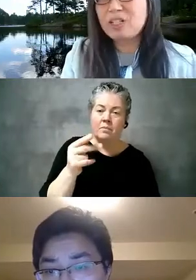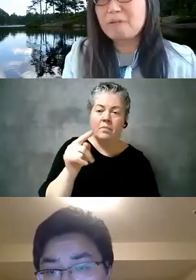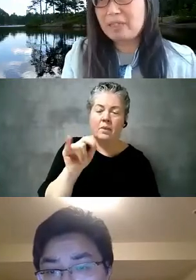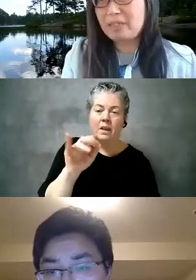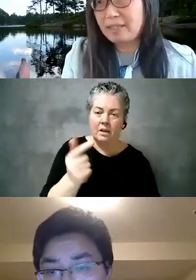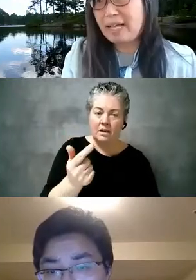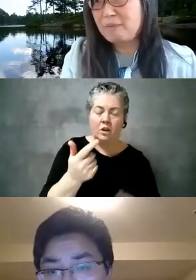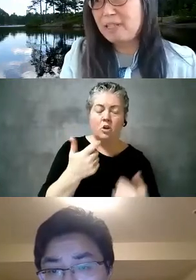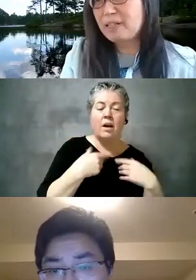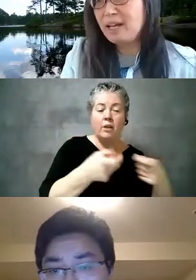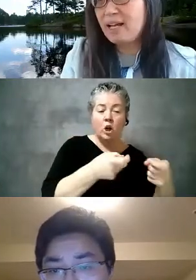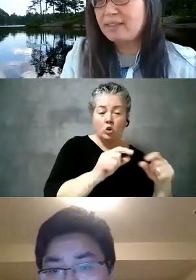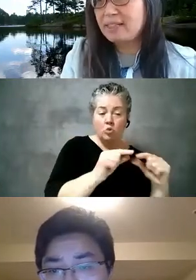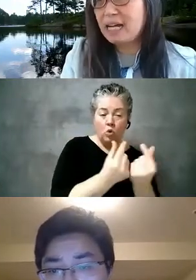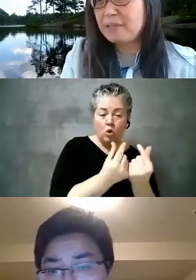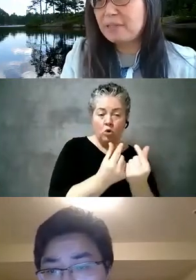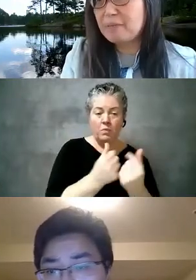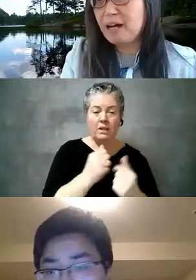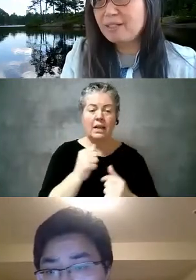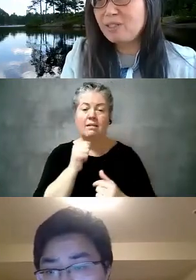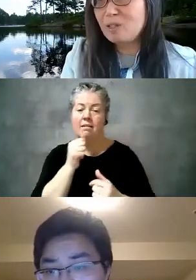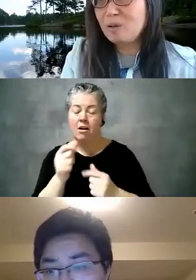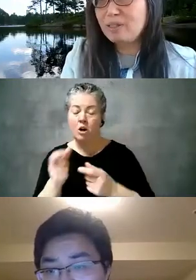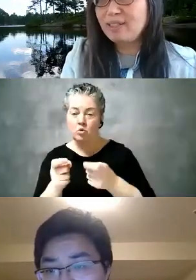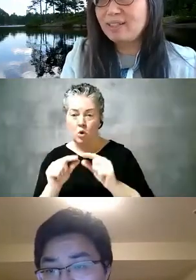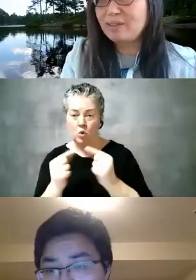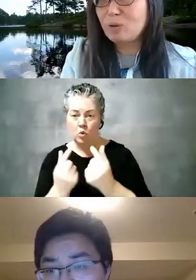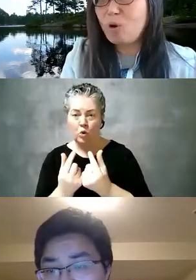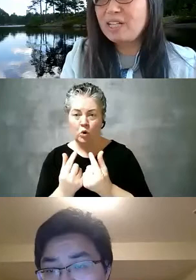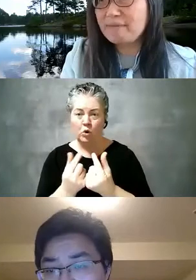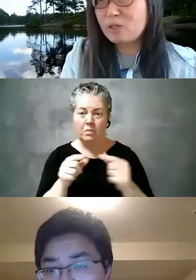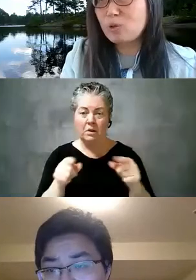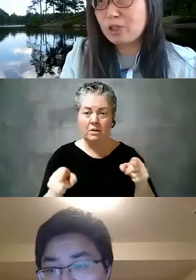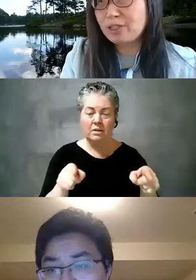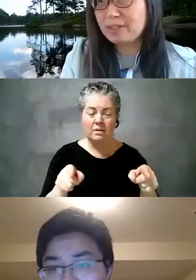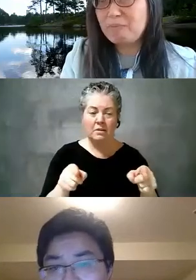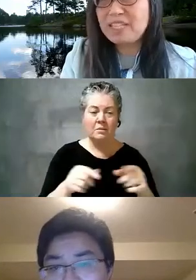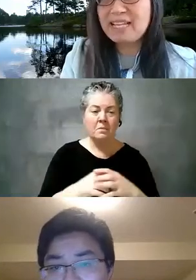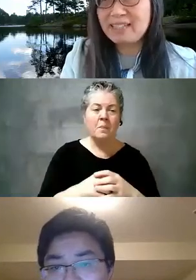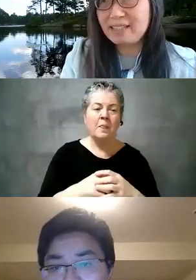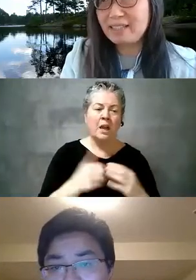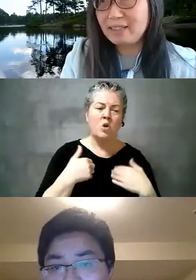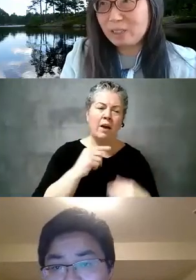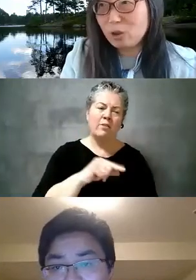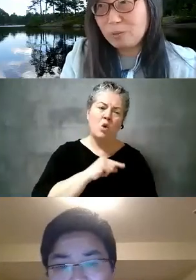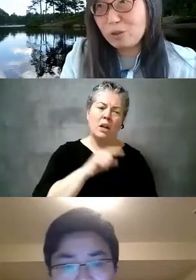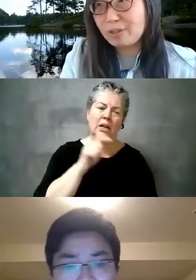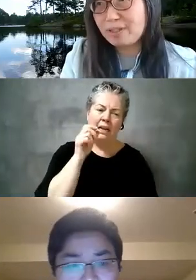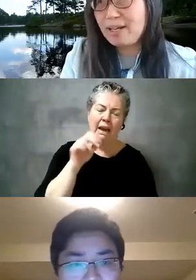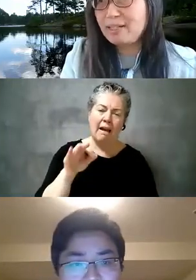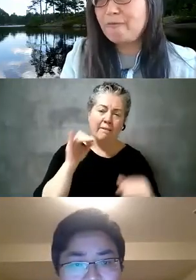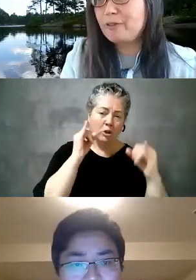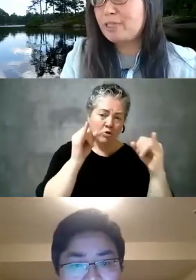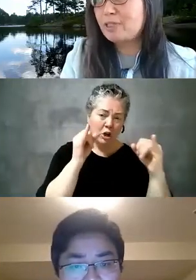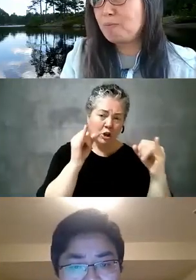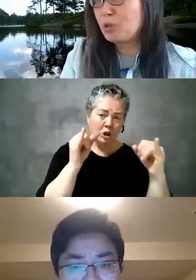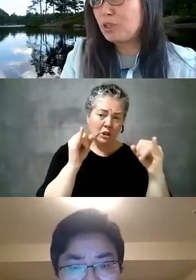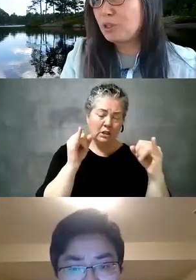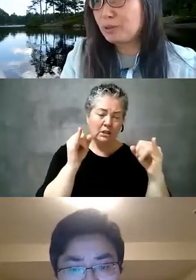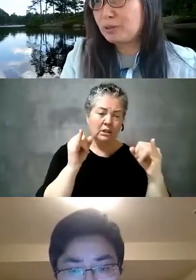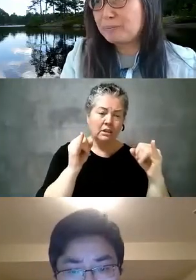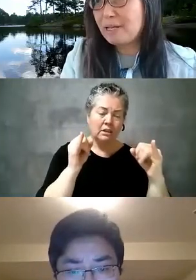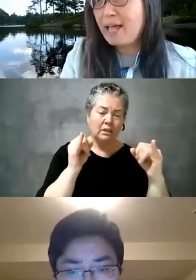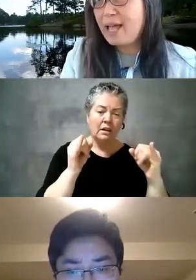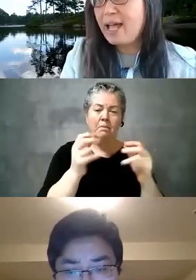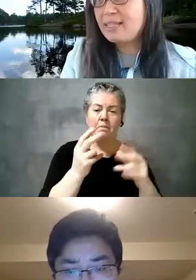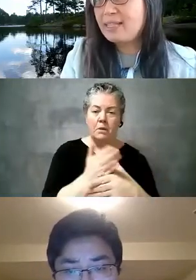the curriculum that has been adopted, but also in the quality of instruction. The mediated distribution differs between the